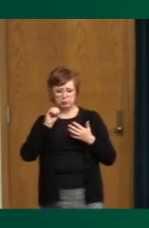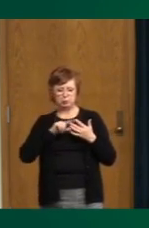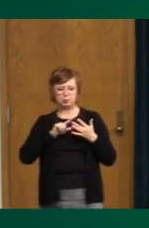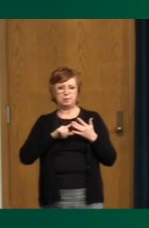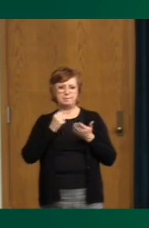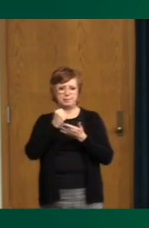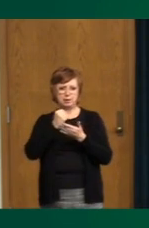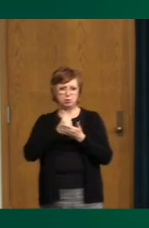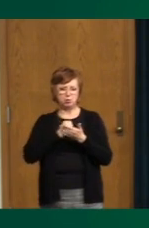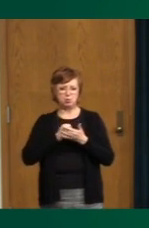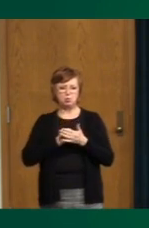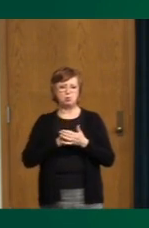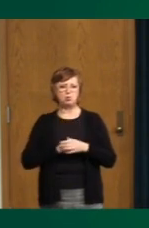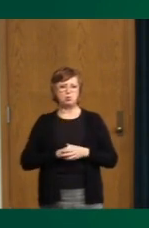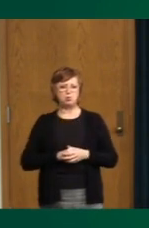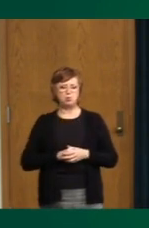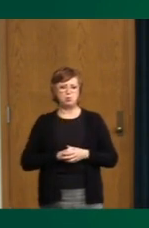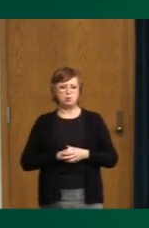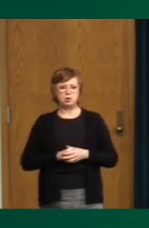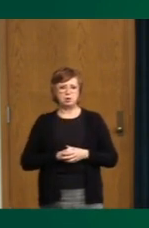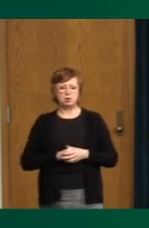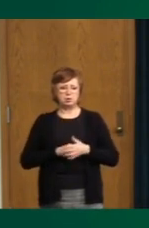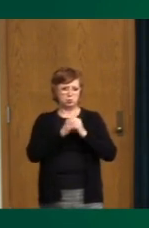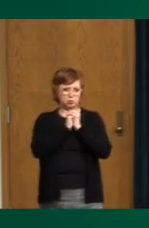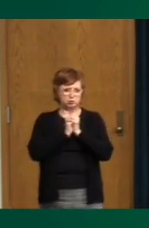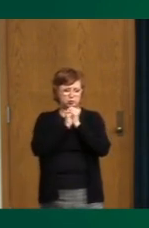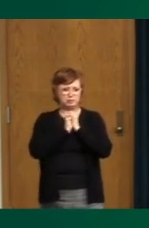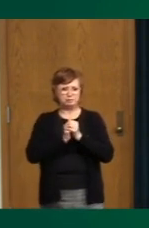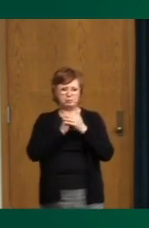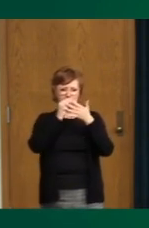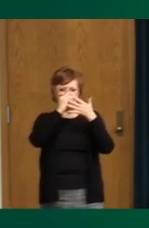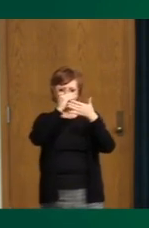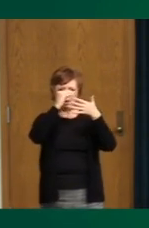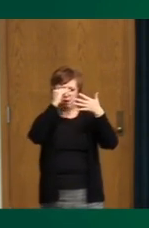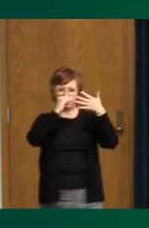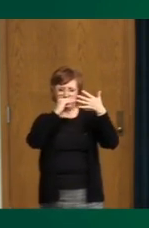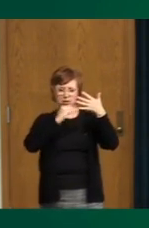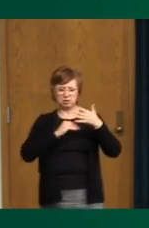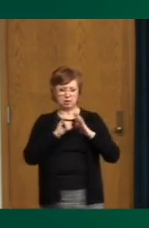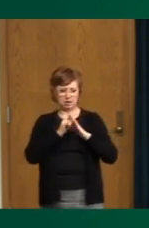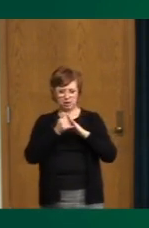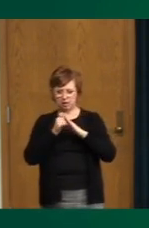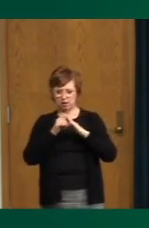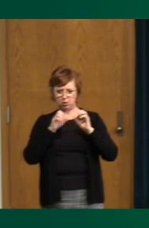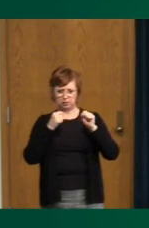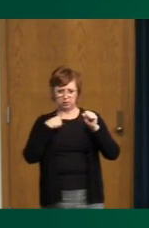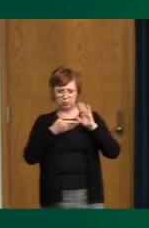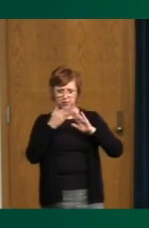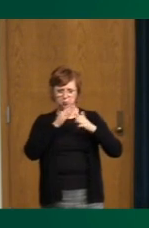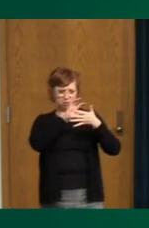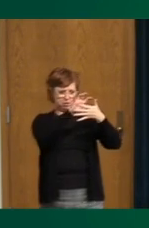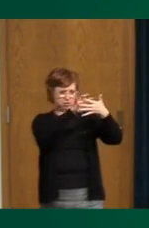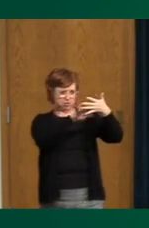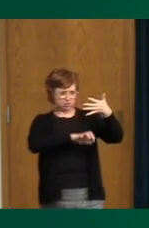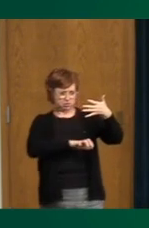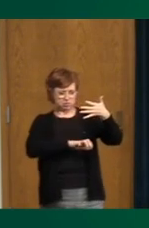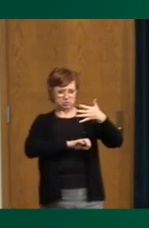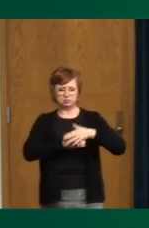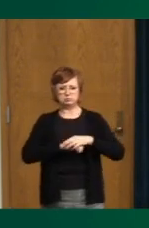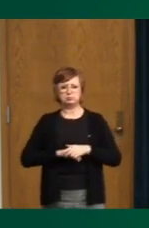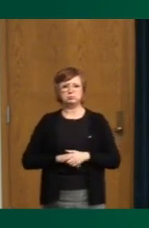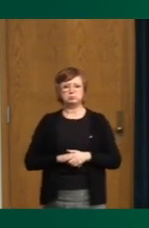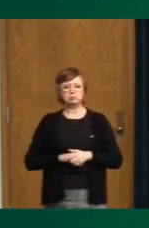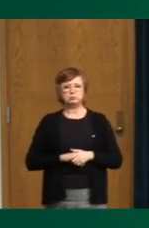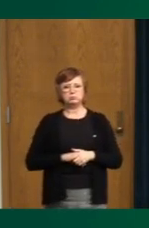example, and our worship services. On are there ways for us to conduct these areas of our